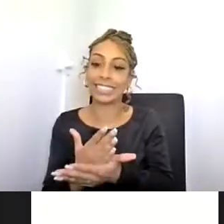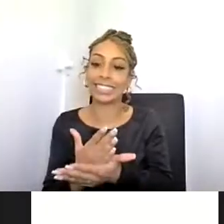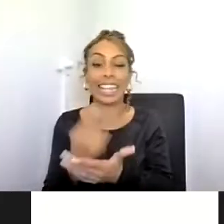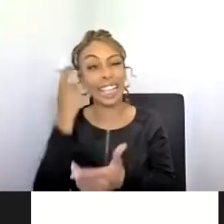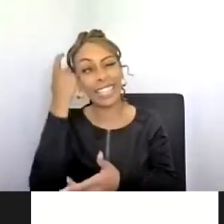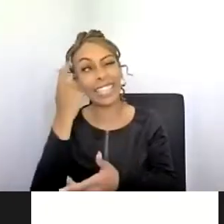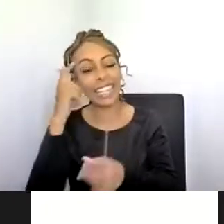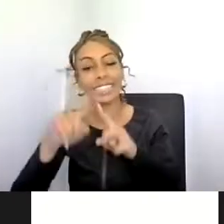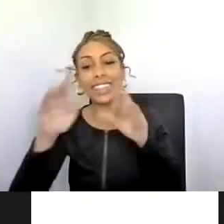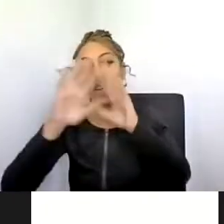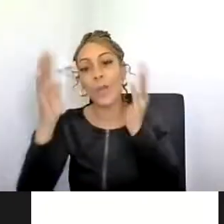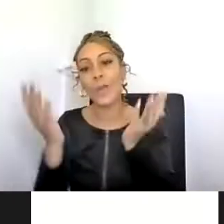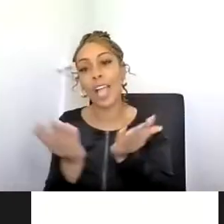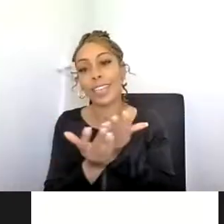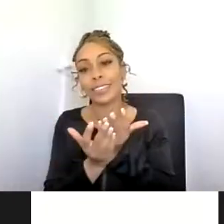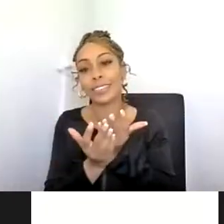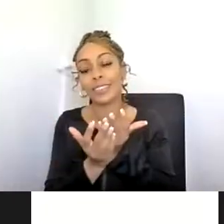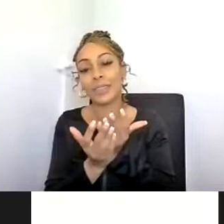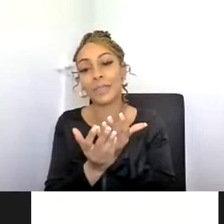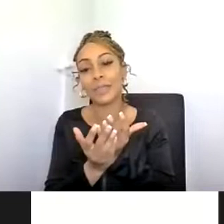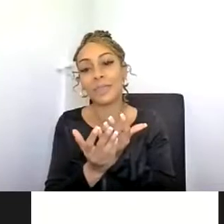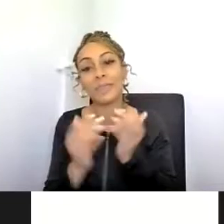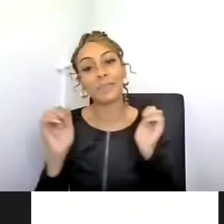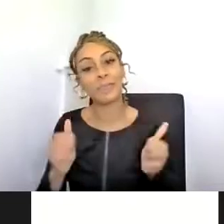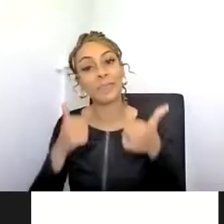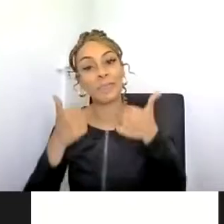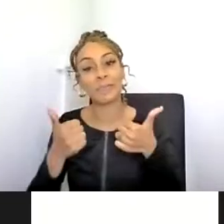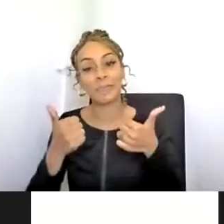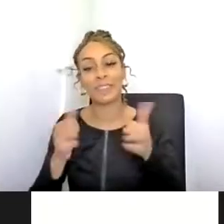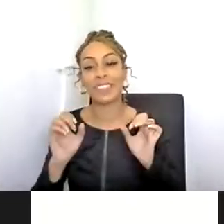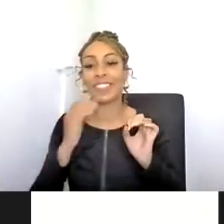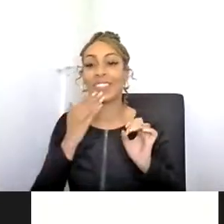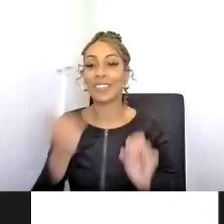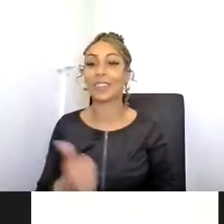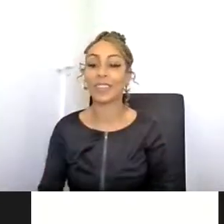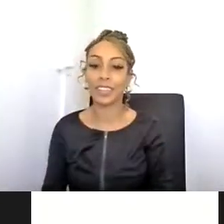thinking about different worlds and so on. So yeah, that's me. Thank you.